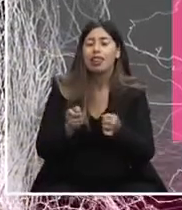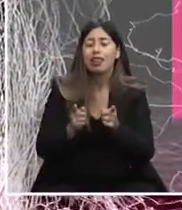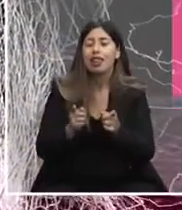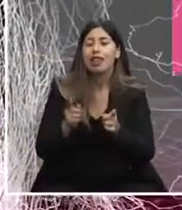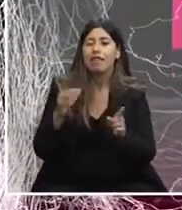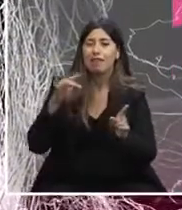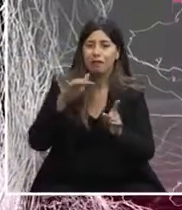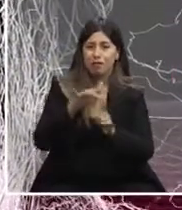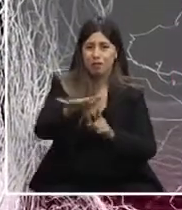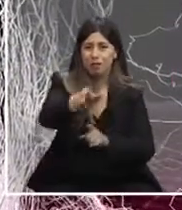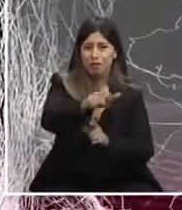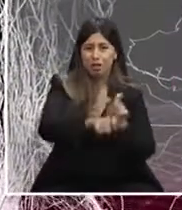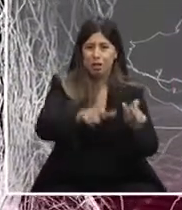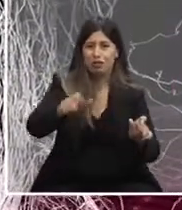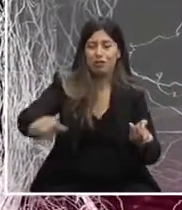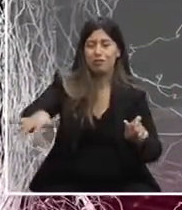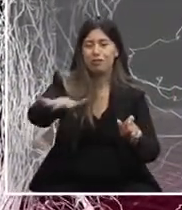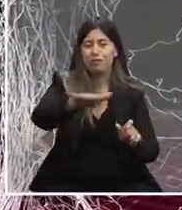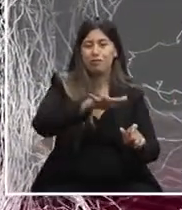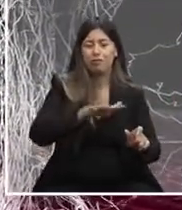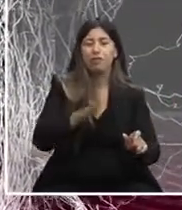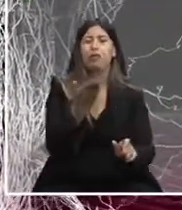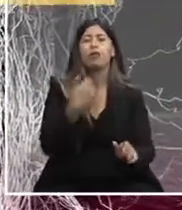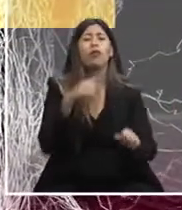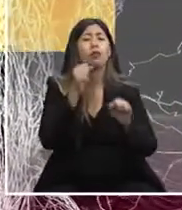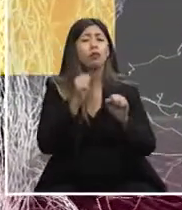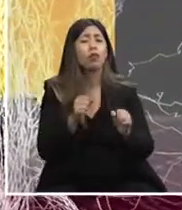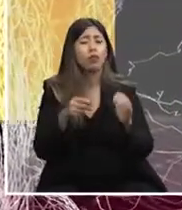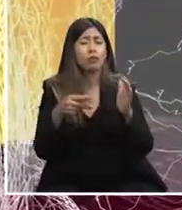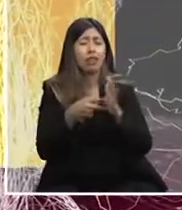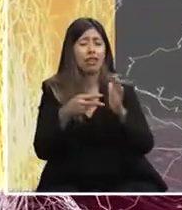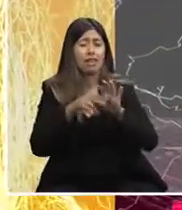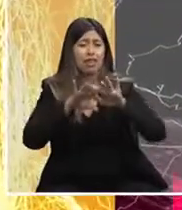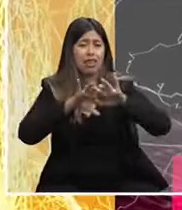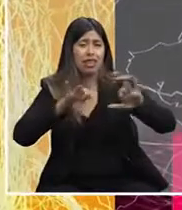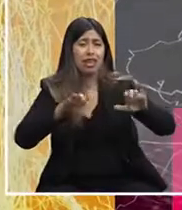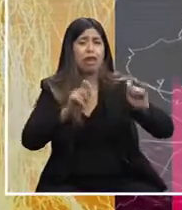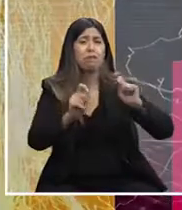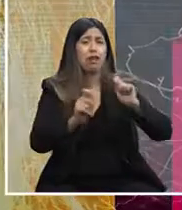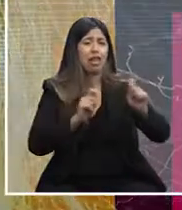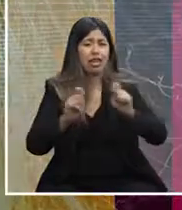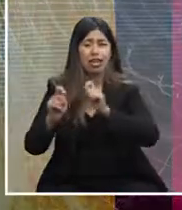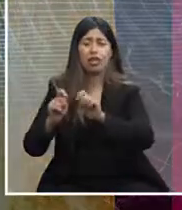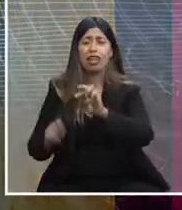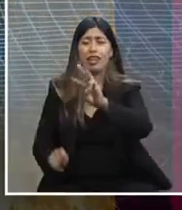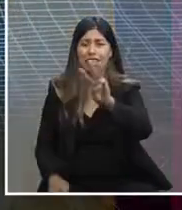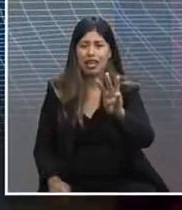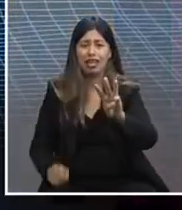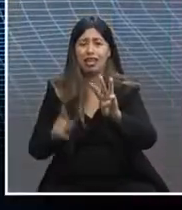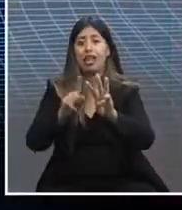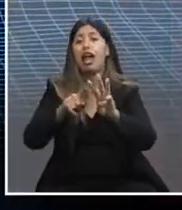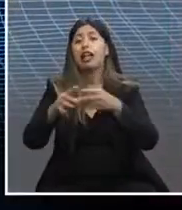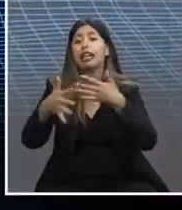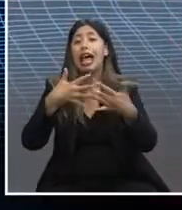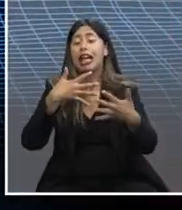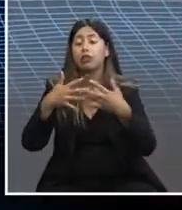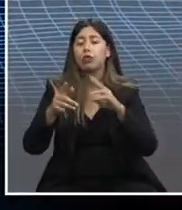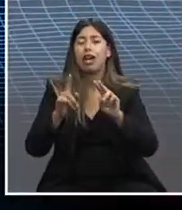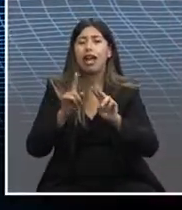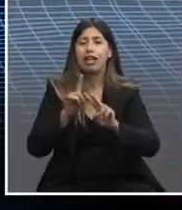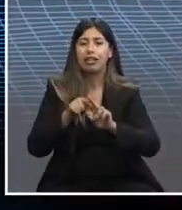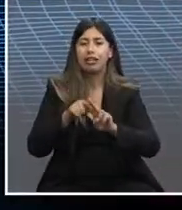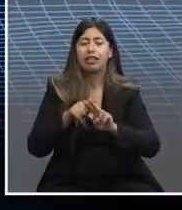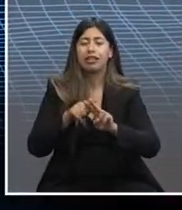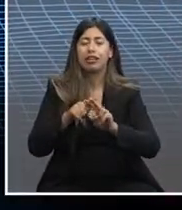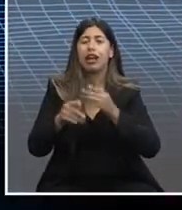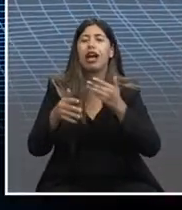We can divide these risks into three categories. There's the natural risks, the current anthropogenic risks, and the emerging